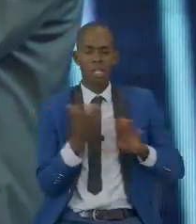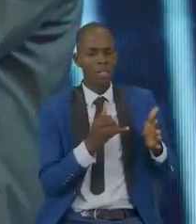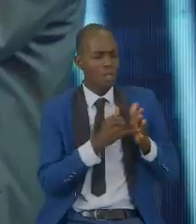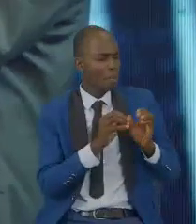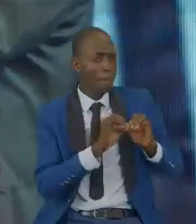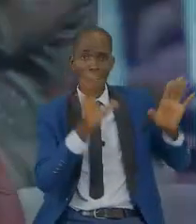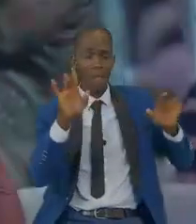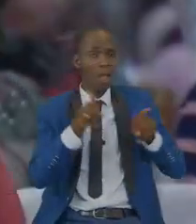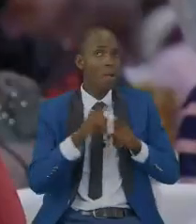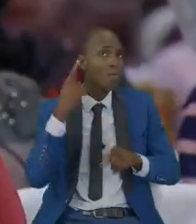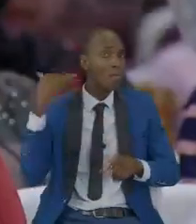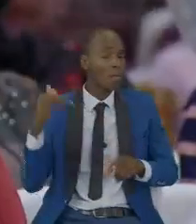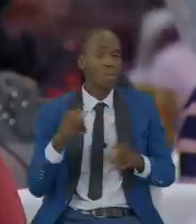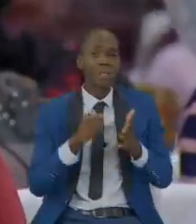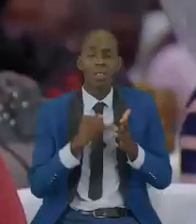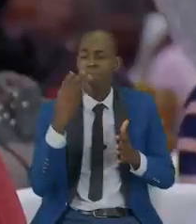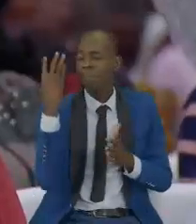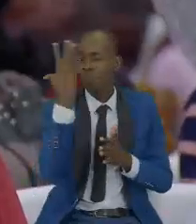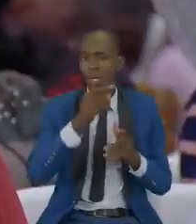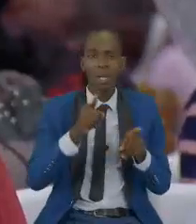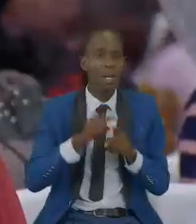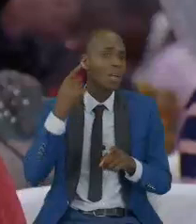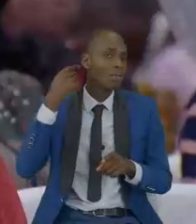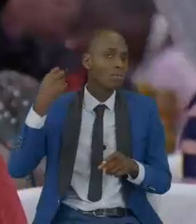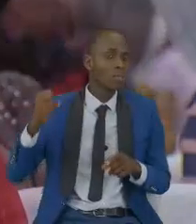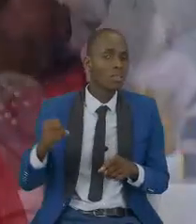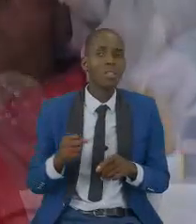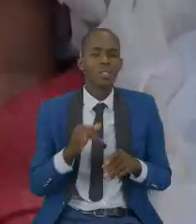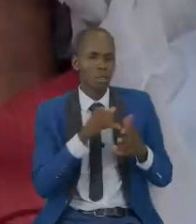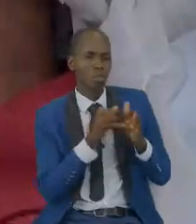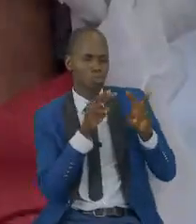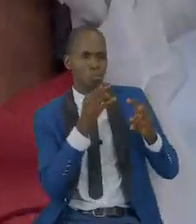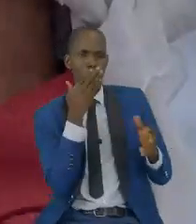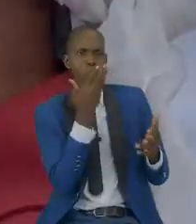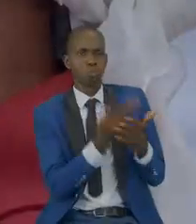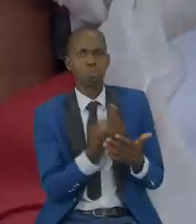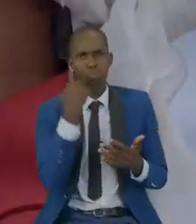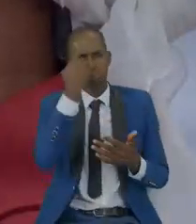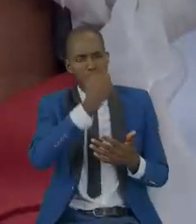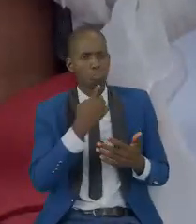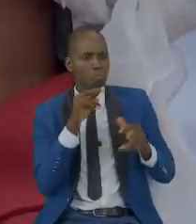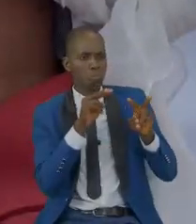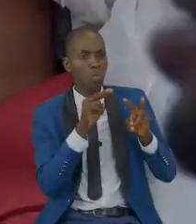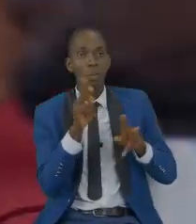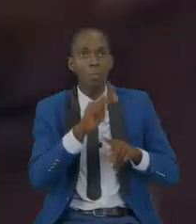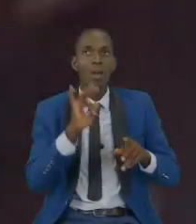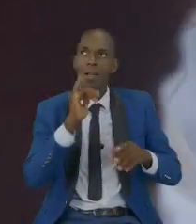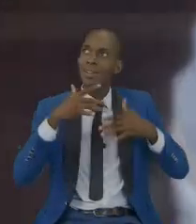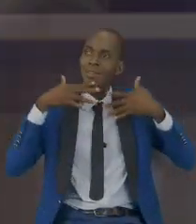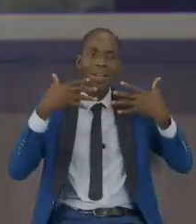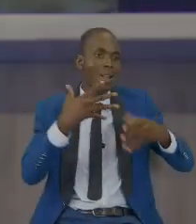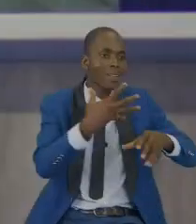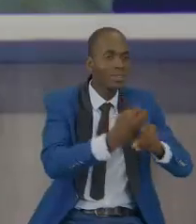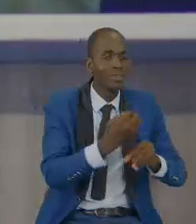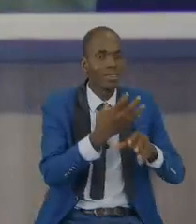It glitters like silver. It appears good. And the people who are taking them, they're smiling. They're saying,